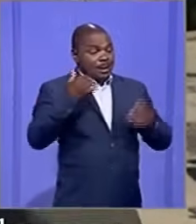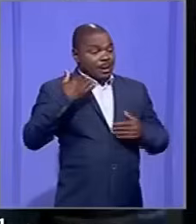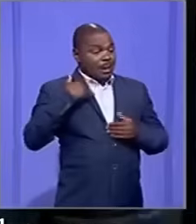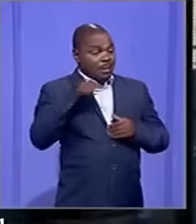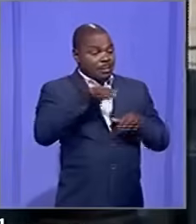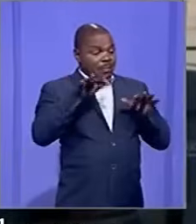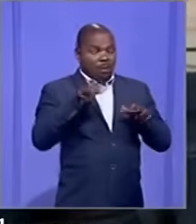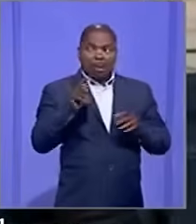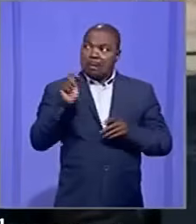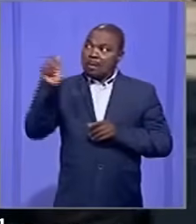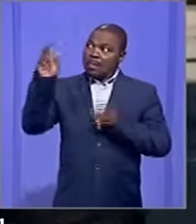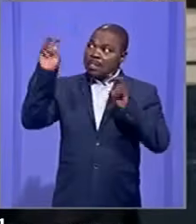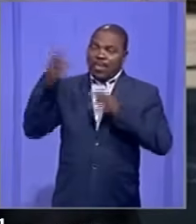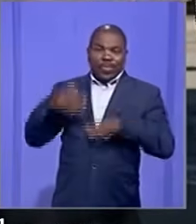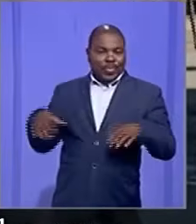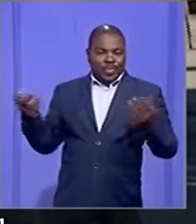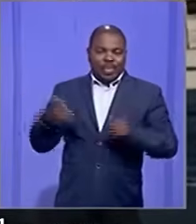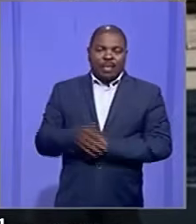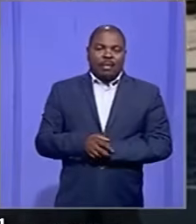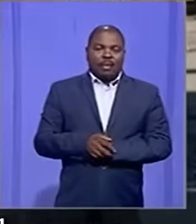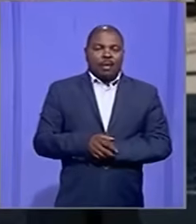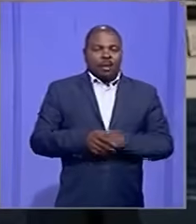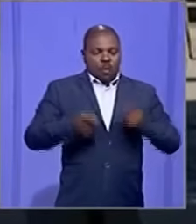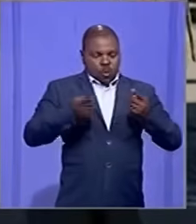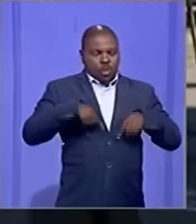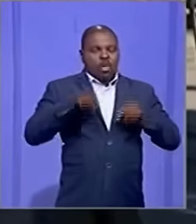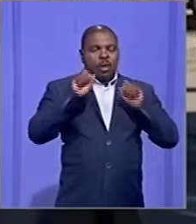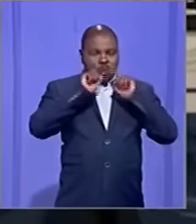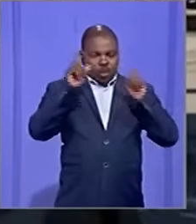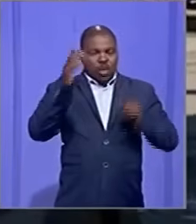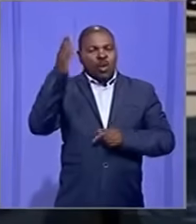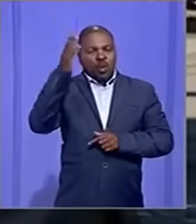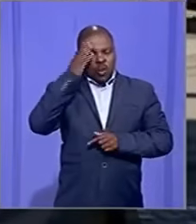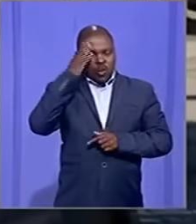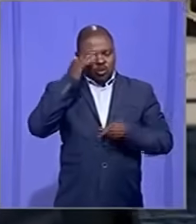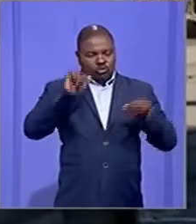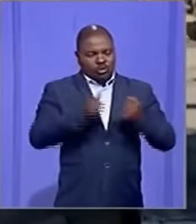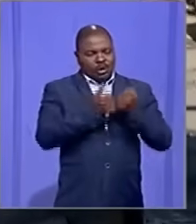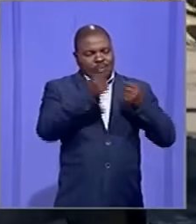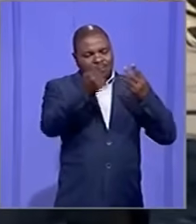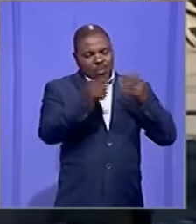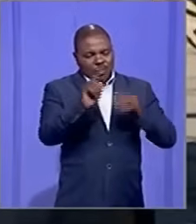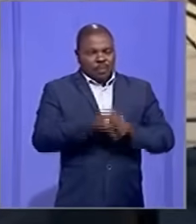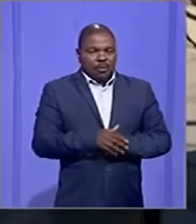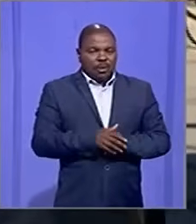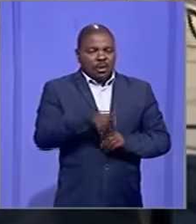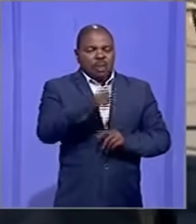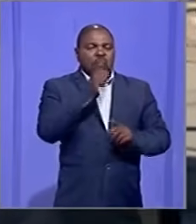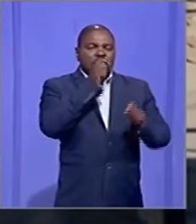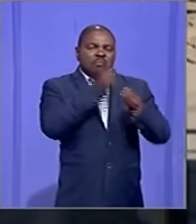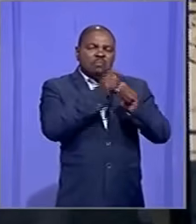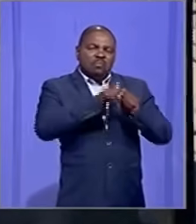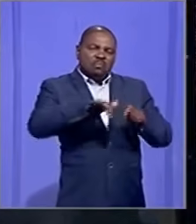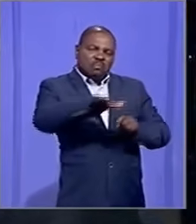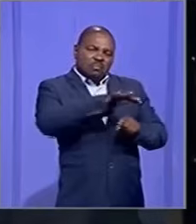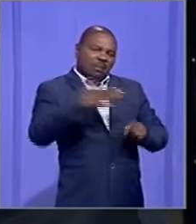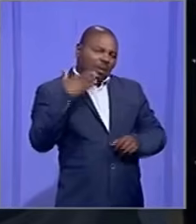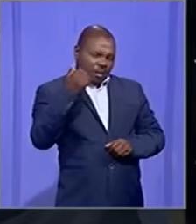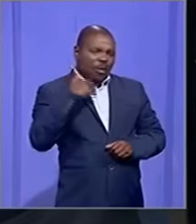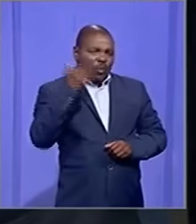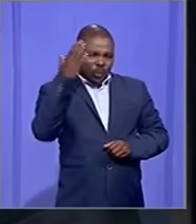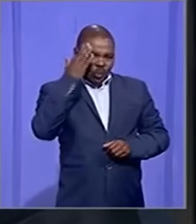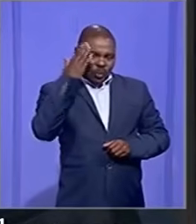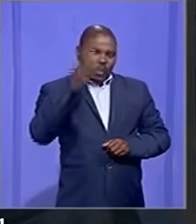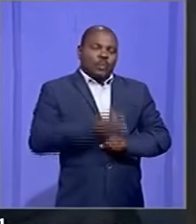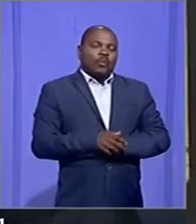mohlagase. As City Power, we are aware of the challenges that were experienced around Setšwetla informal settlements in Alexandra.